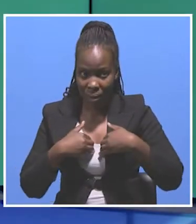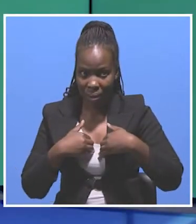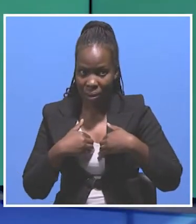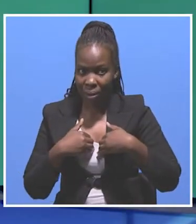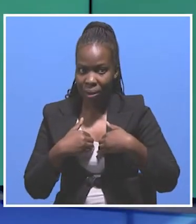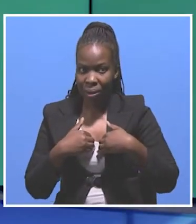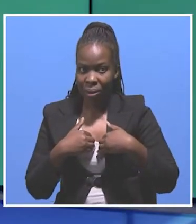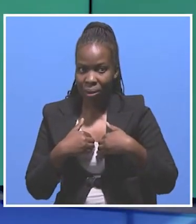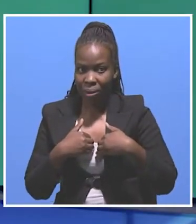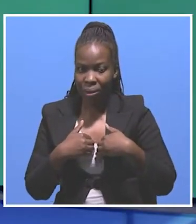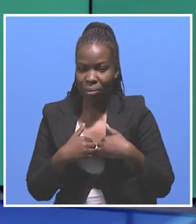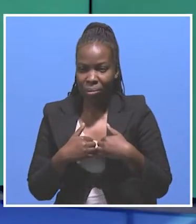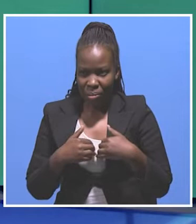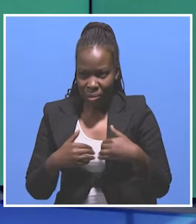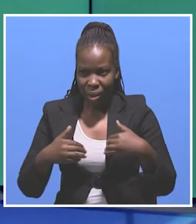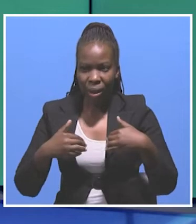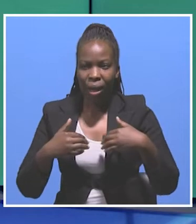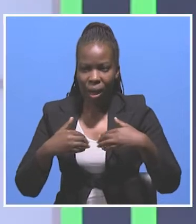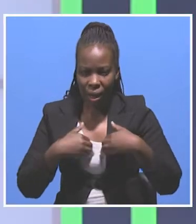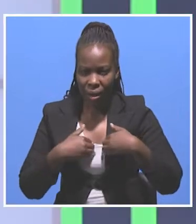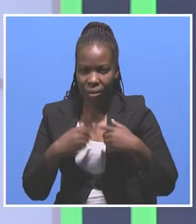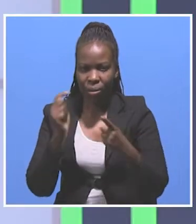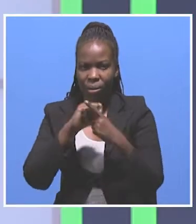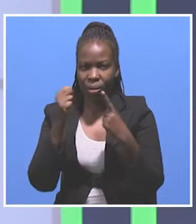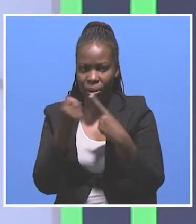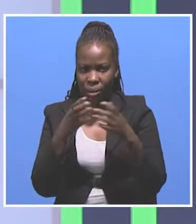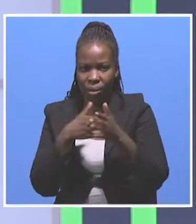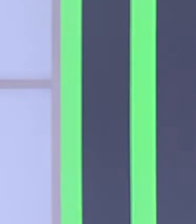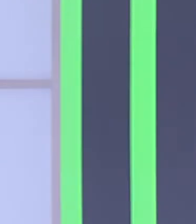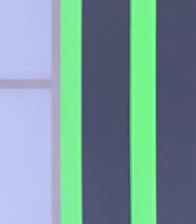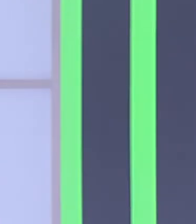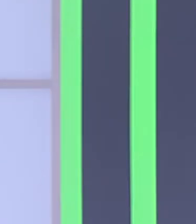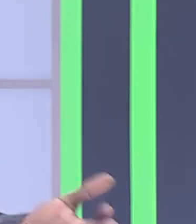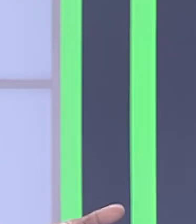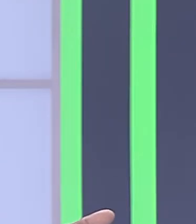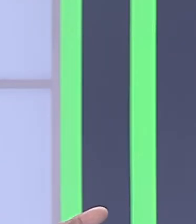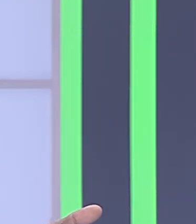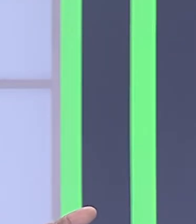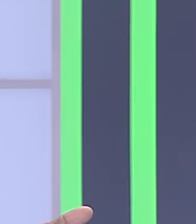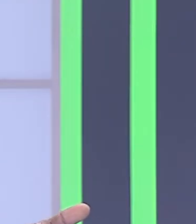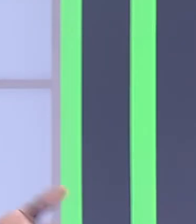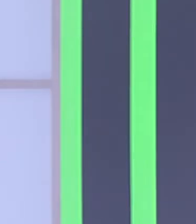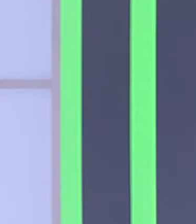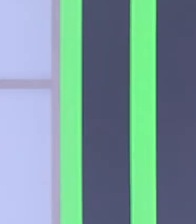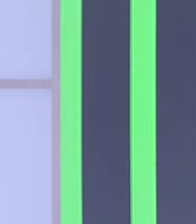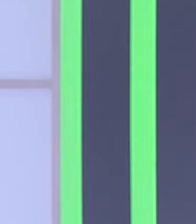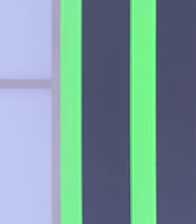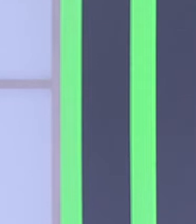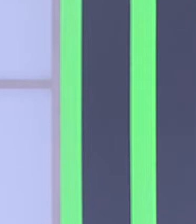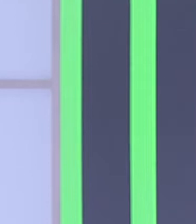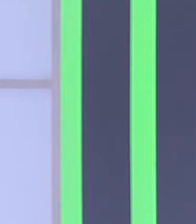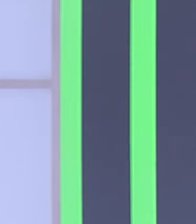the traditional leaders very well, like ZAGO currently, I think the program is expanding to all provinces.